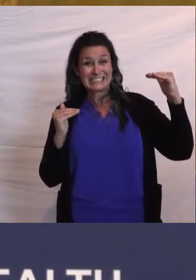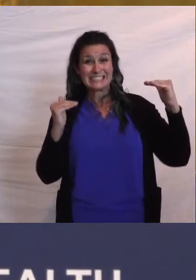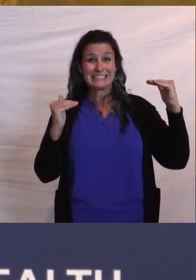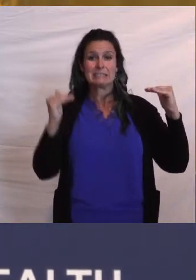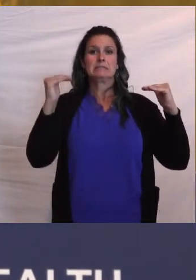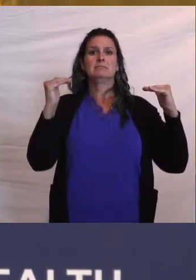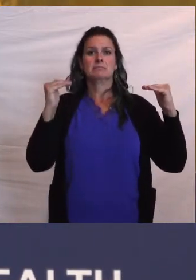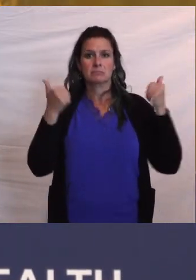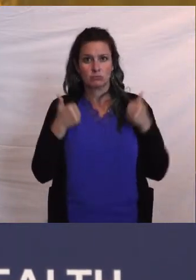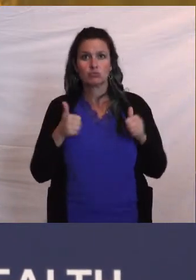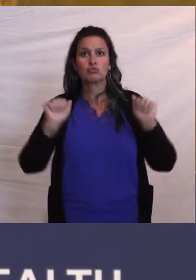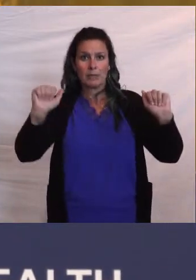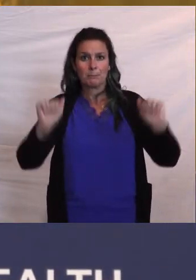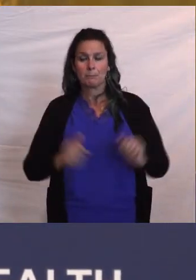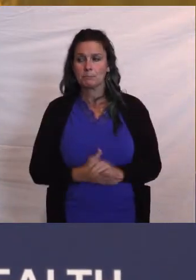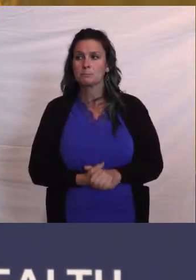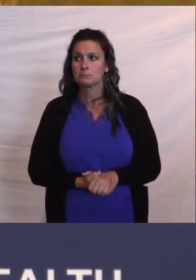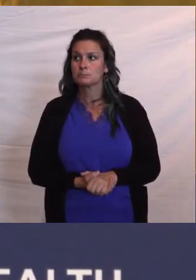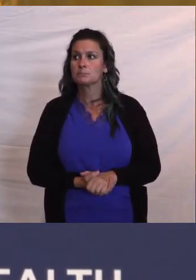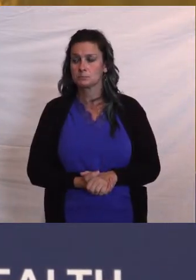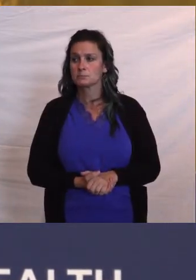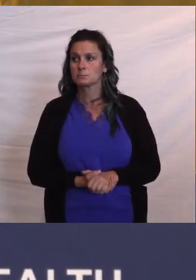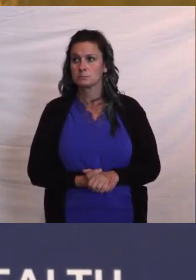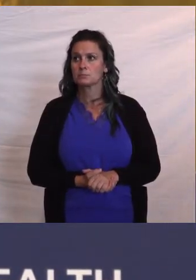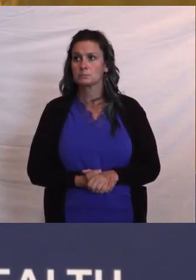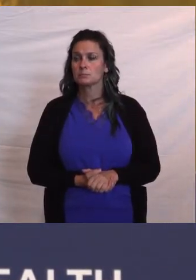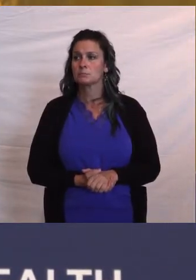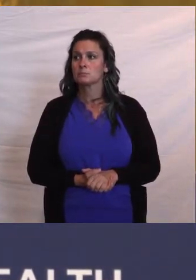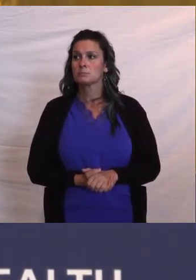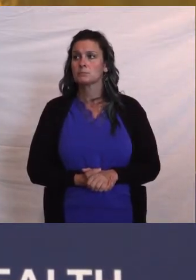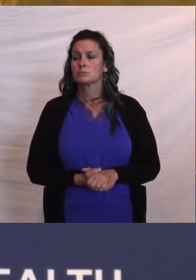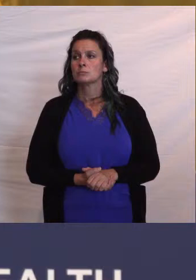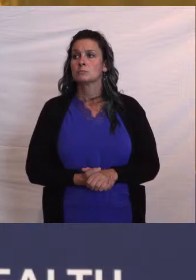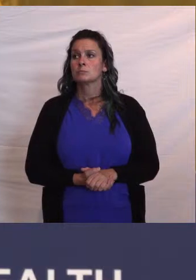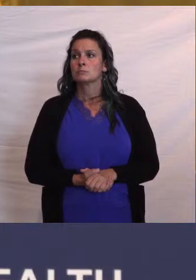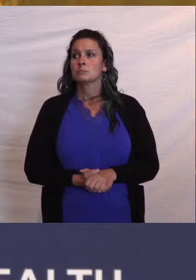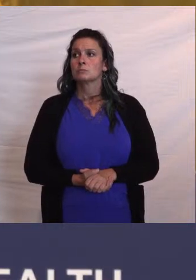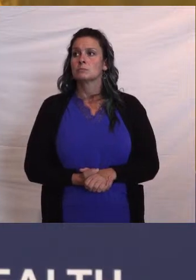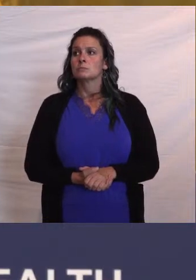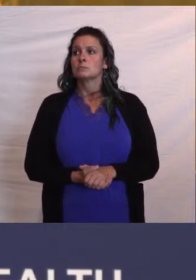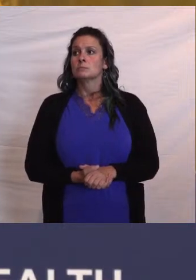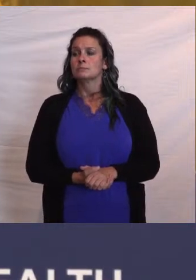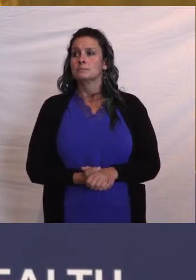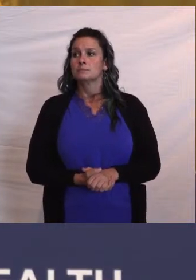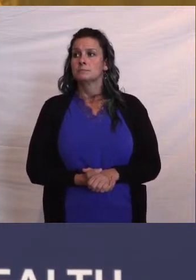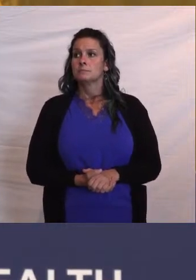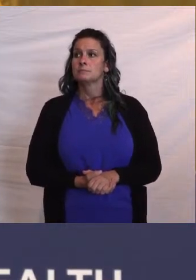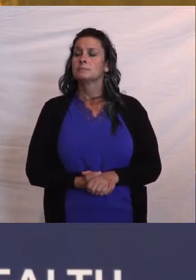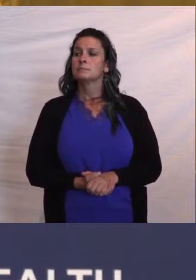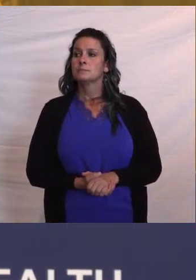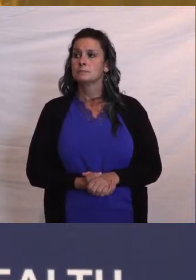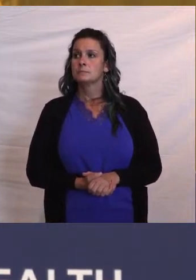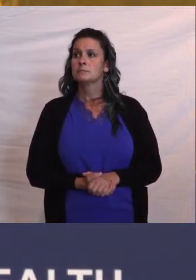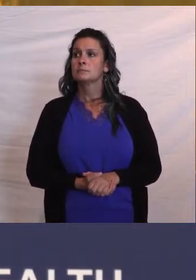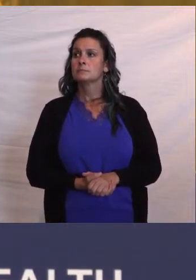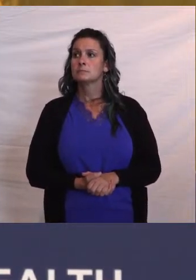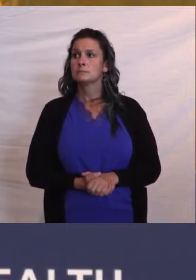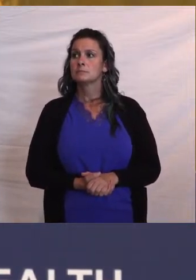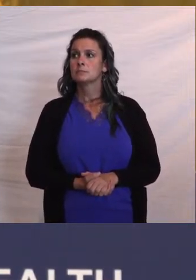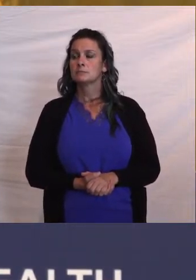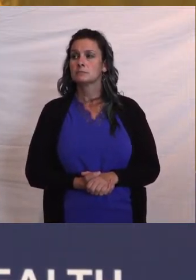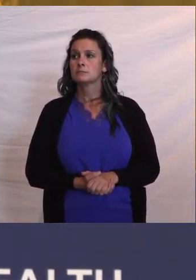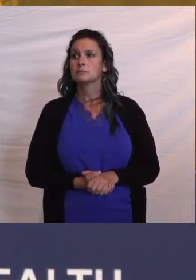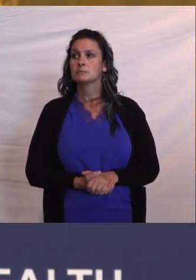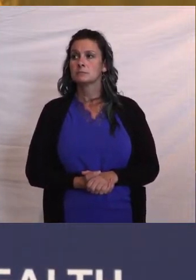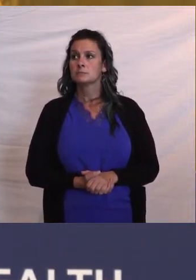right direction. We're digging out of, depending on what you blame,